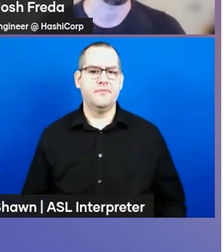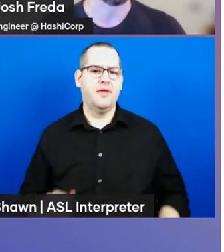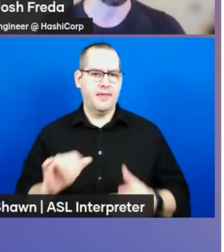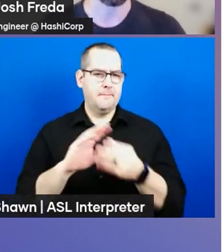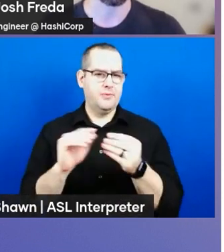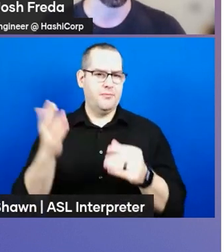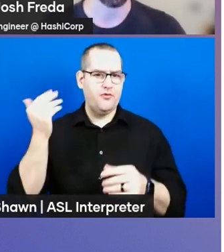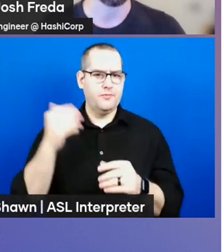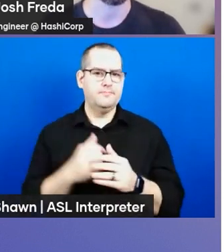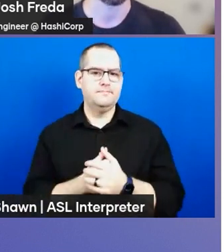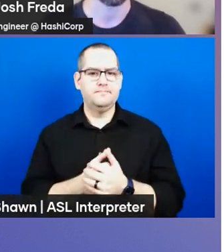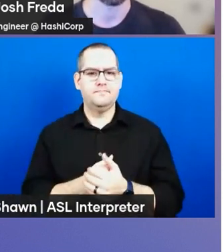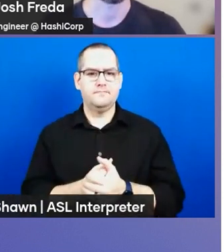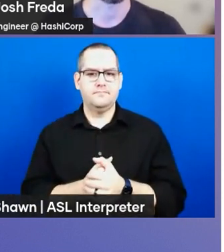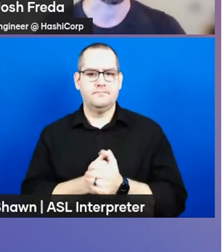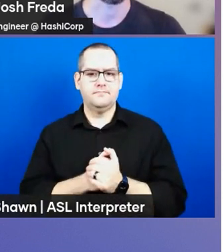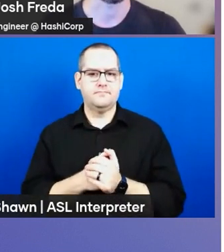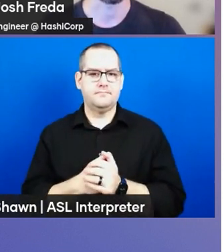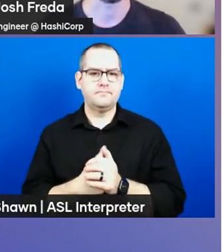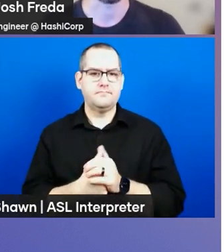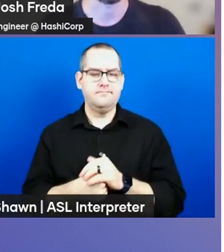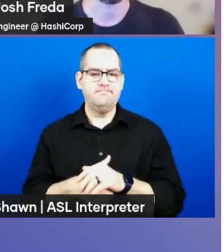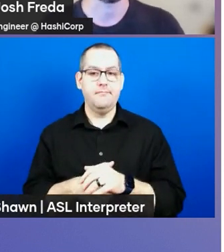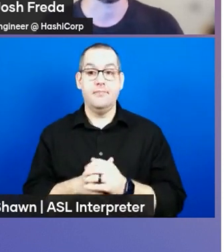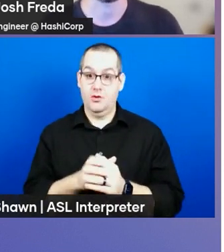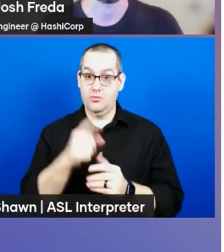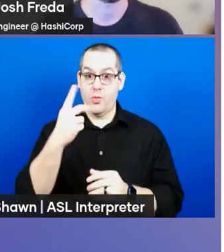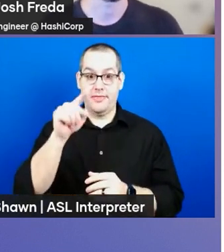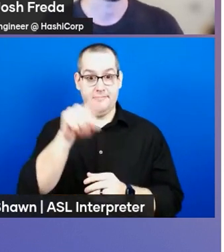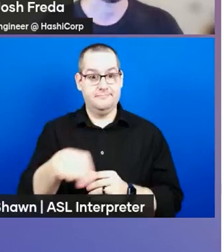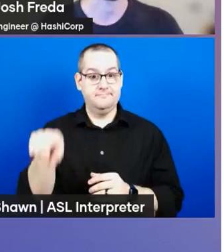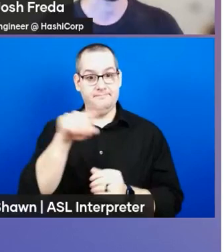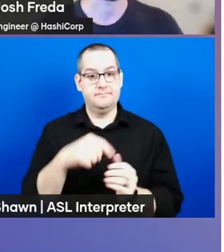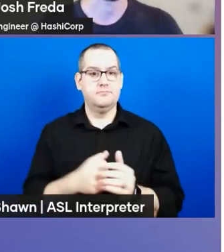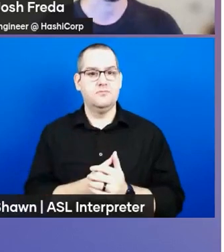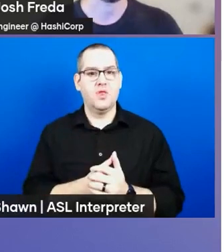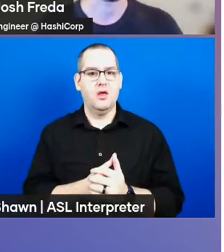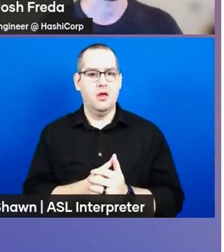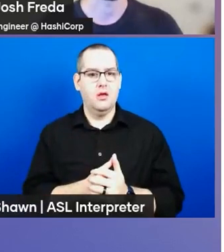before. If we go to one of these, you're